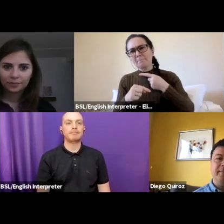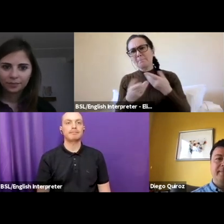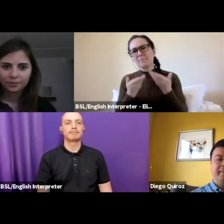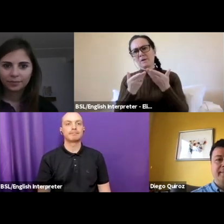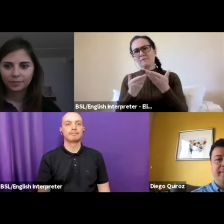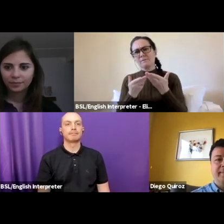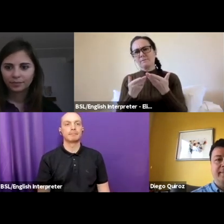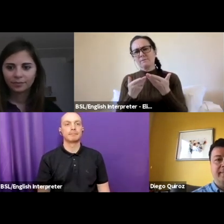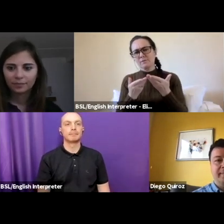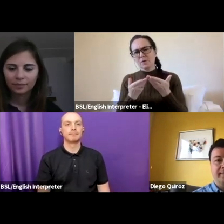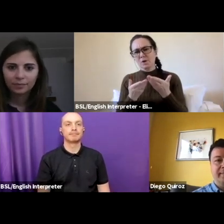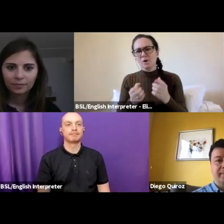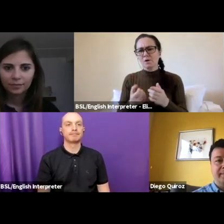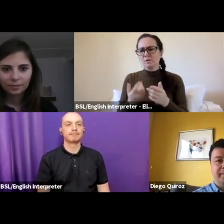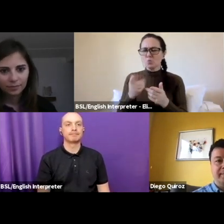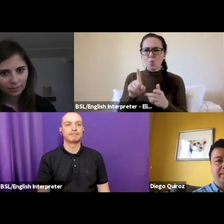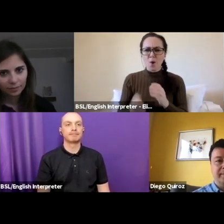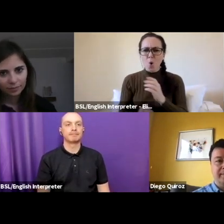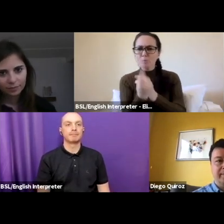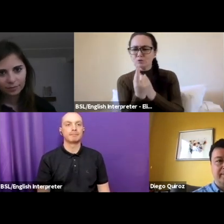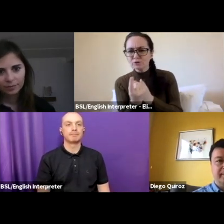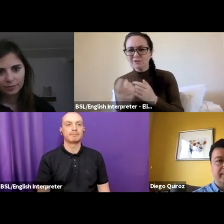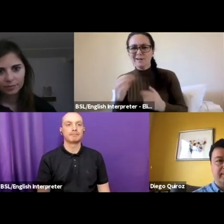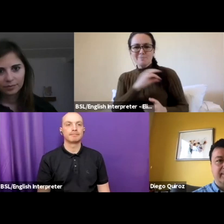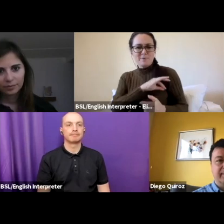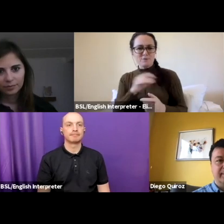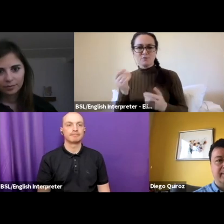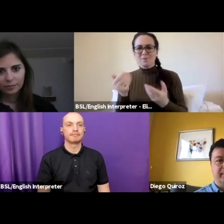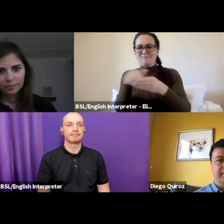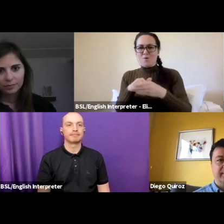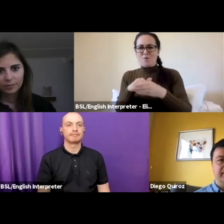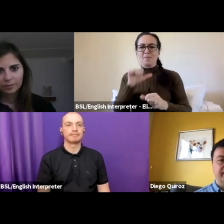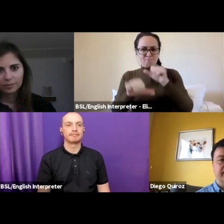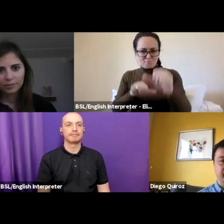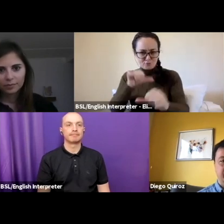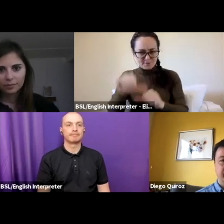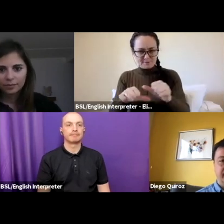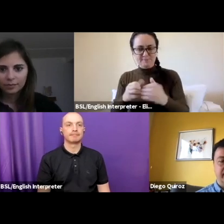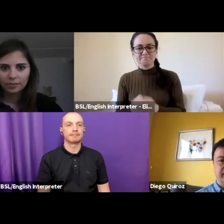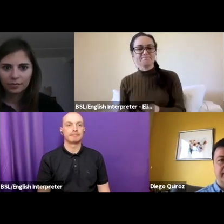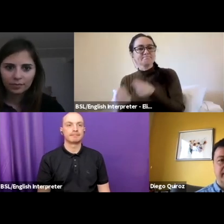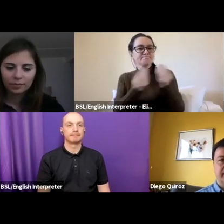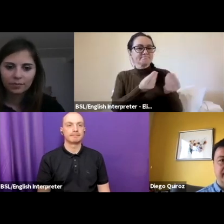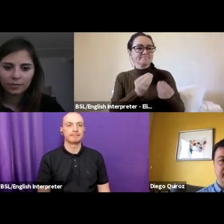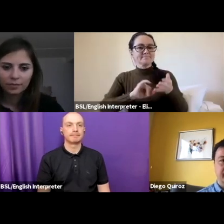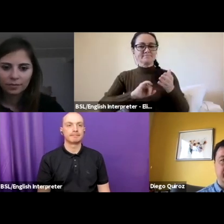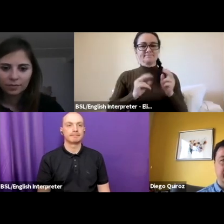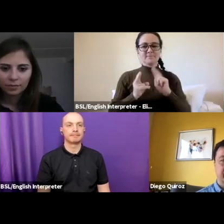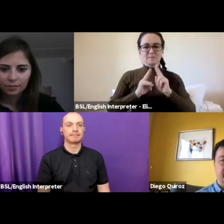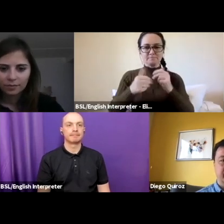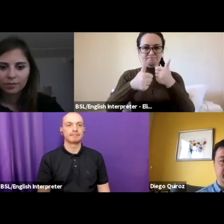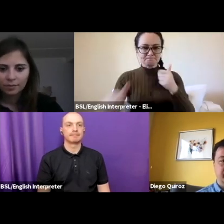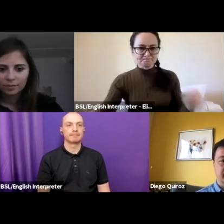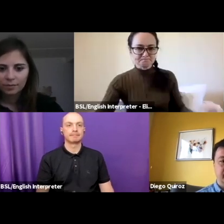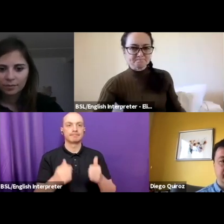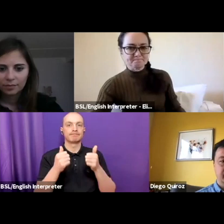opportunities and benefits that it can bring us. And particularly, I thought it was clear about the opportunity that it presents to highlight lots of different human